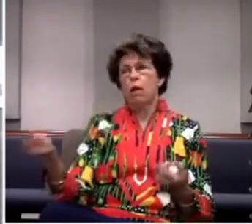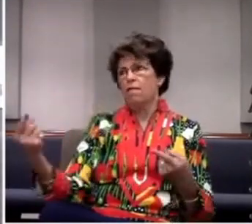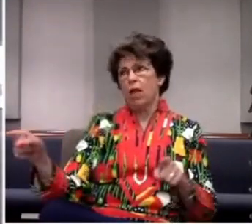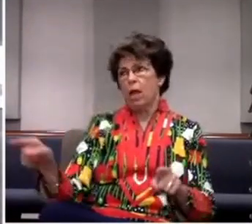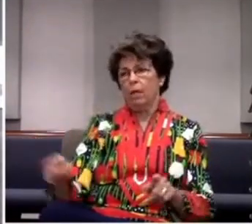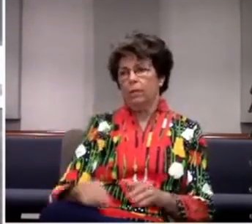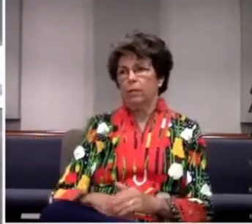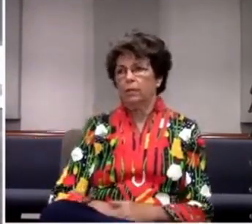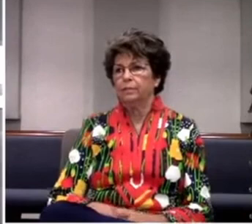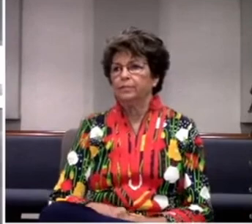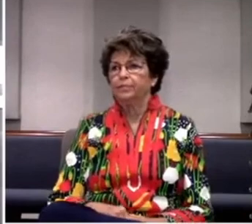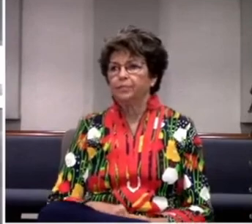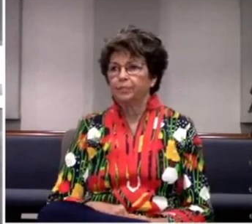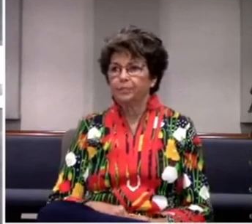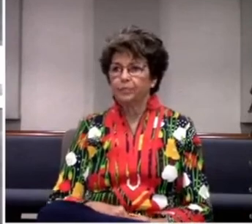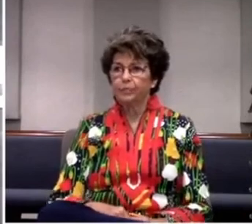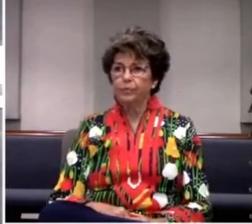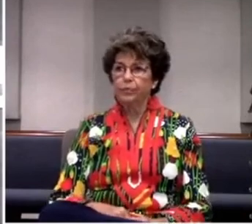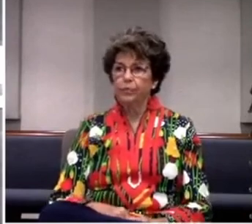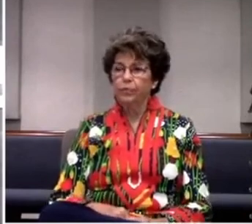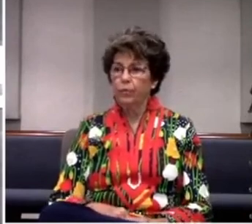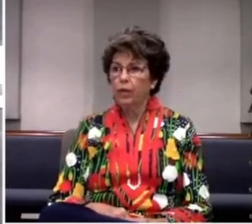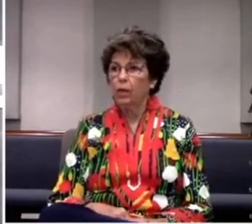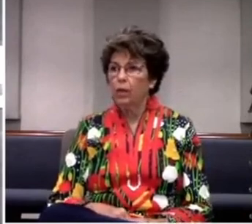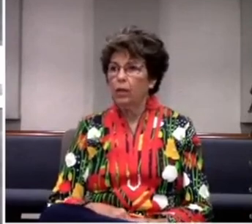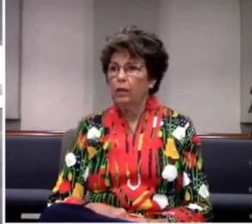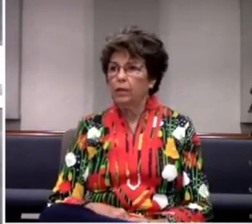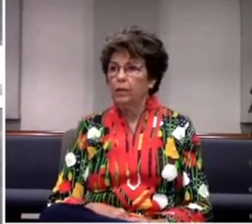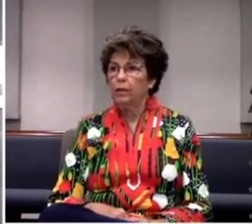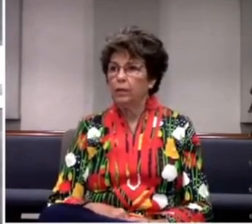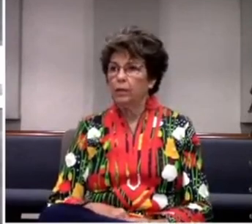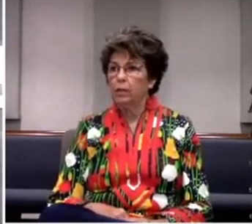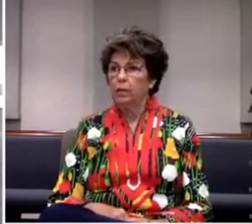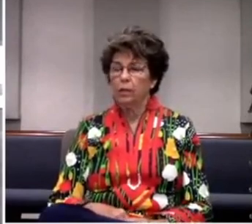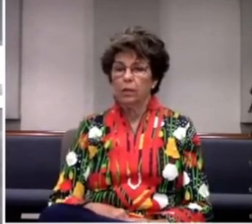said, we've been married a short time. You're already blaming me?